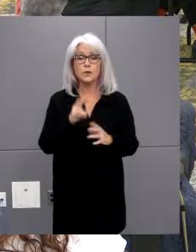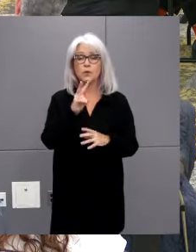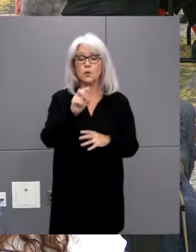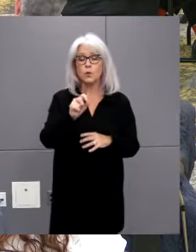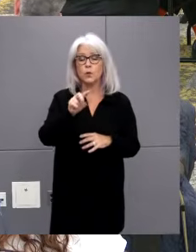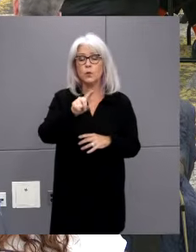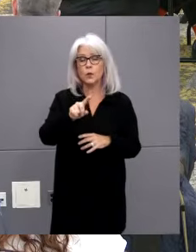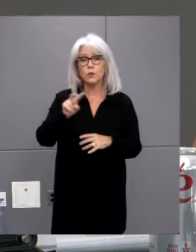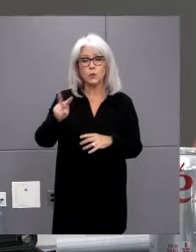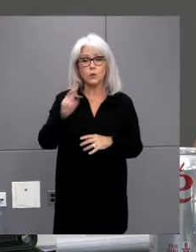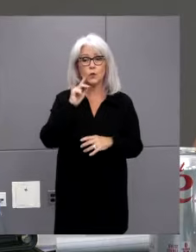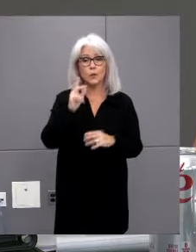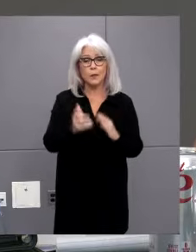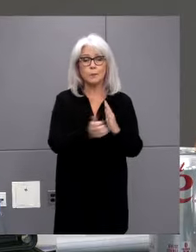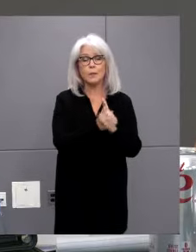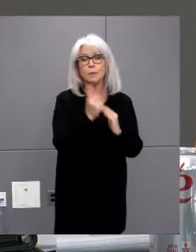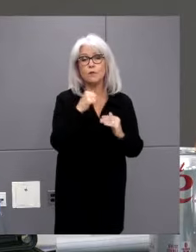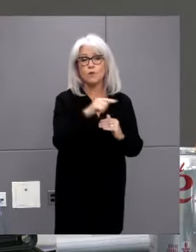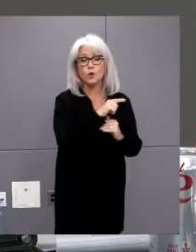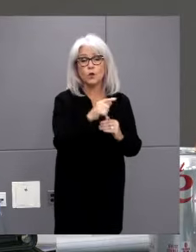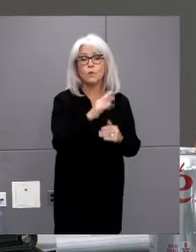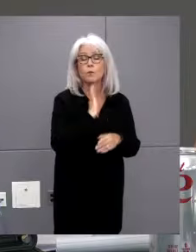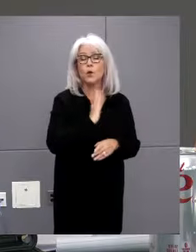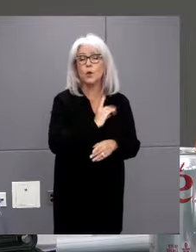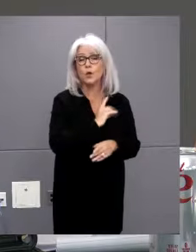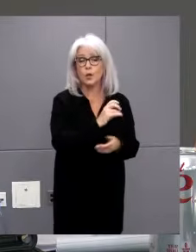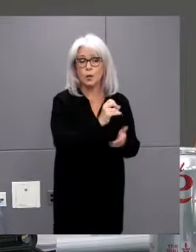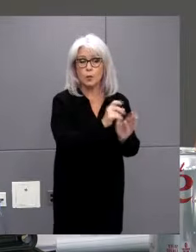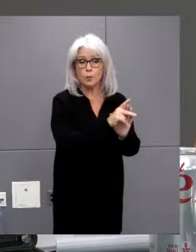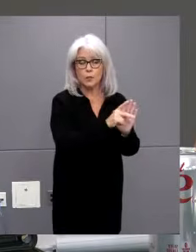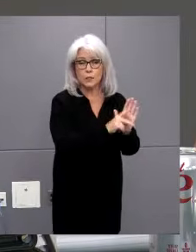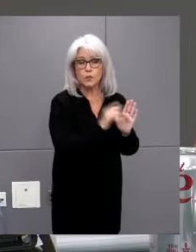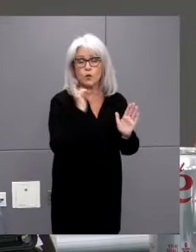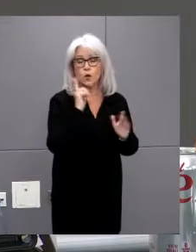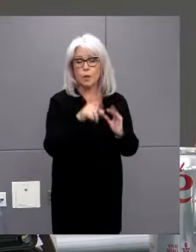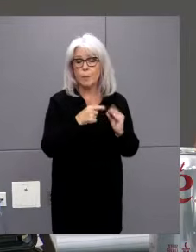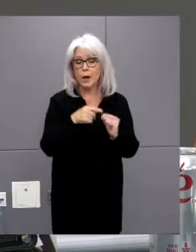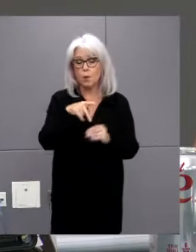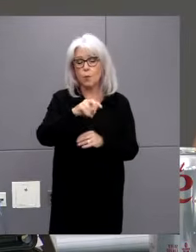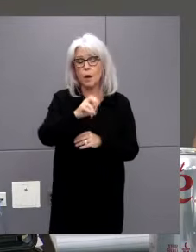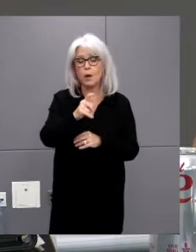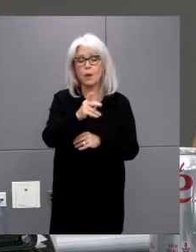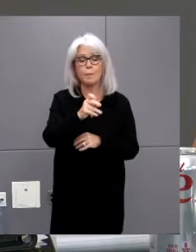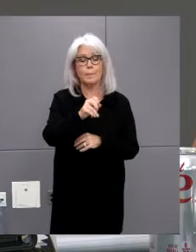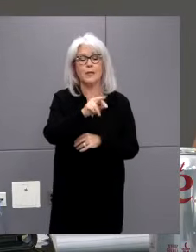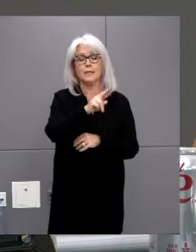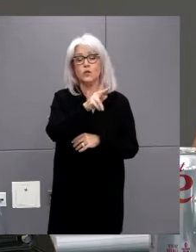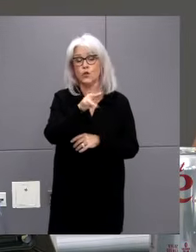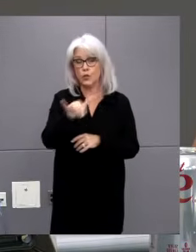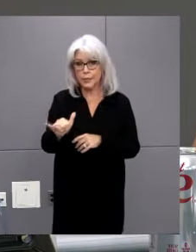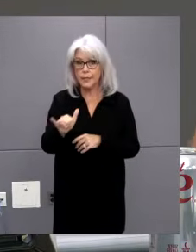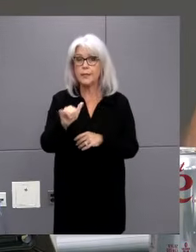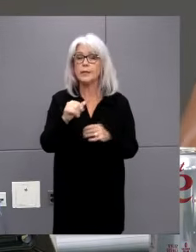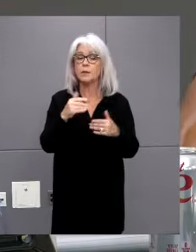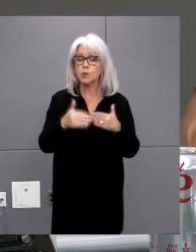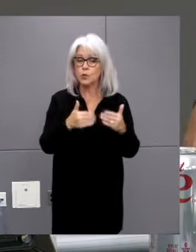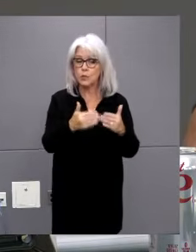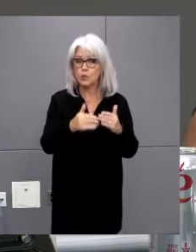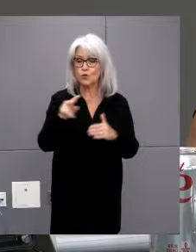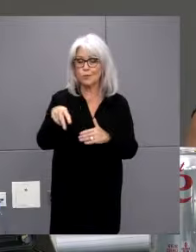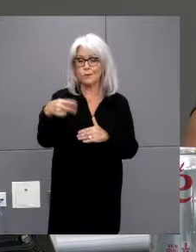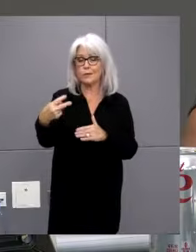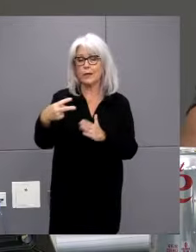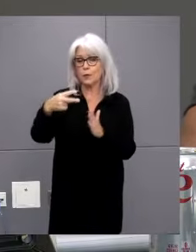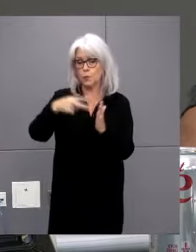2.12, Amendment of Board Policy 1620, Parliamentary Procedures, second reading.